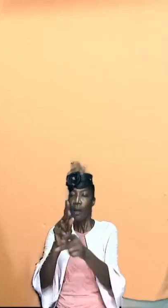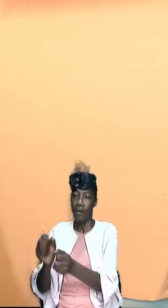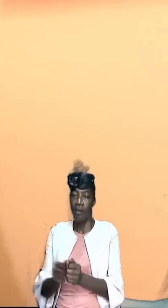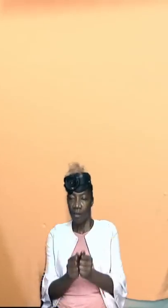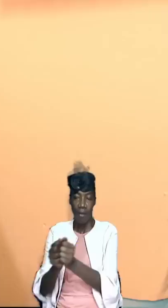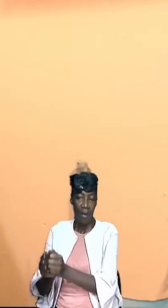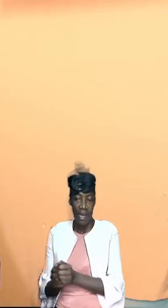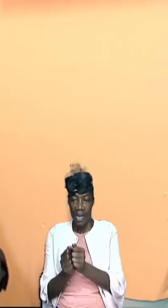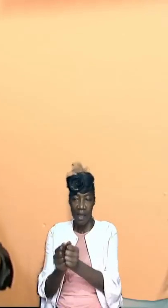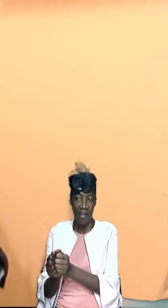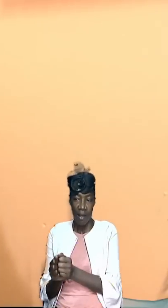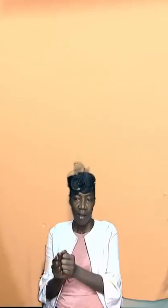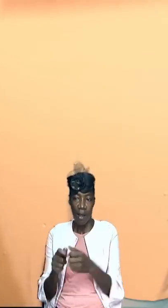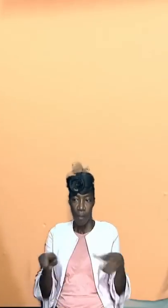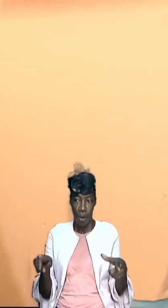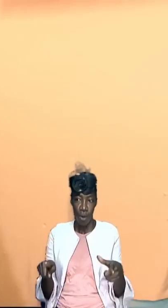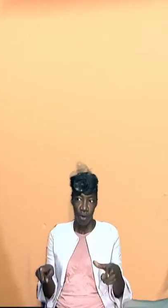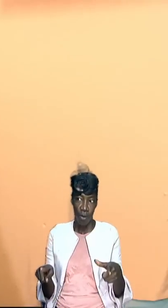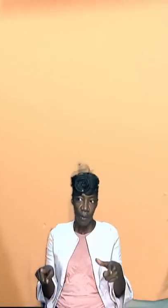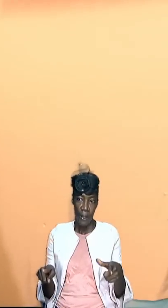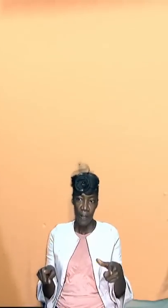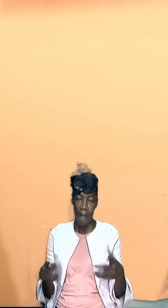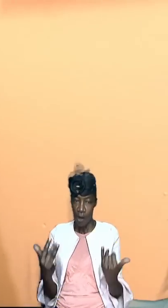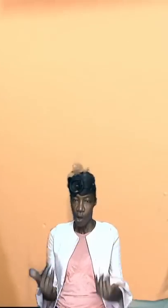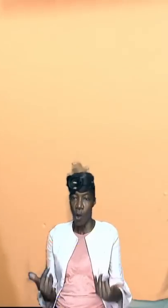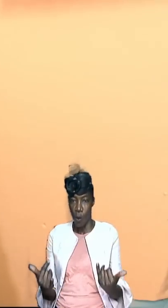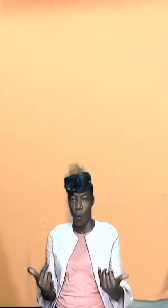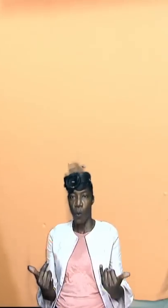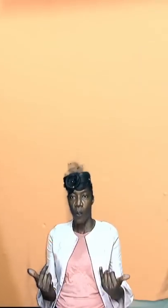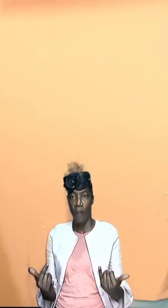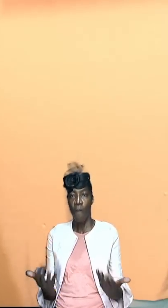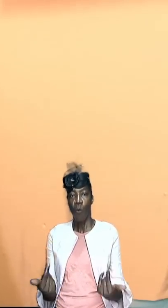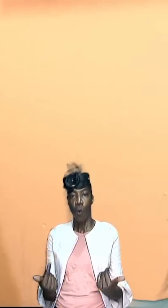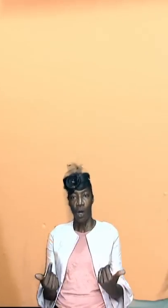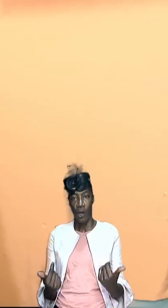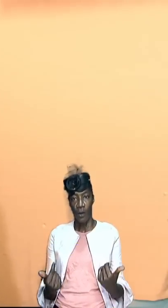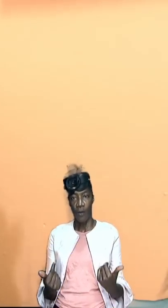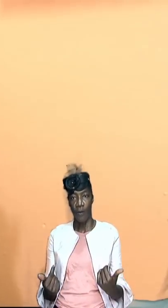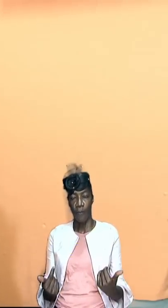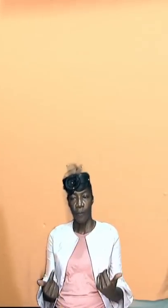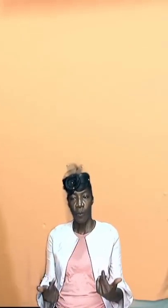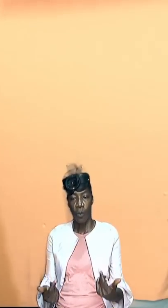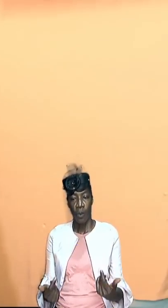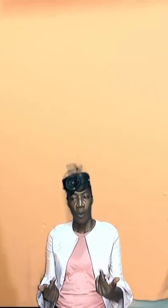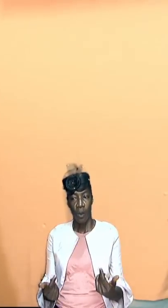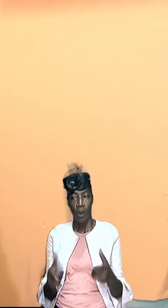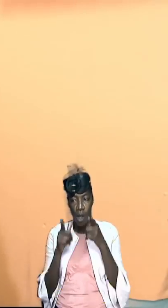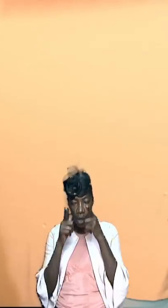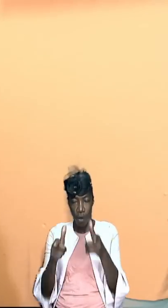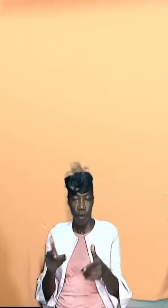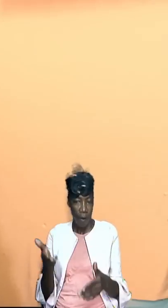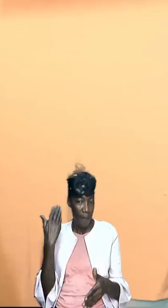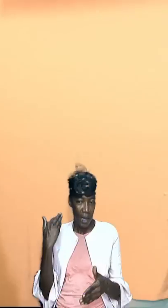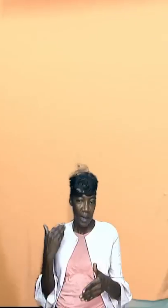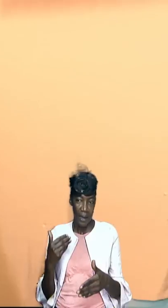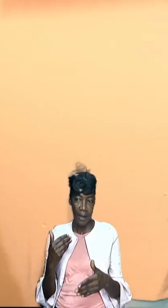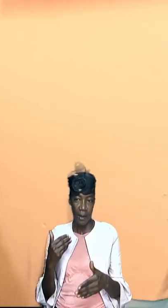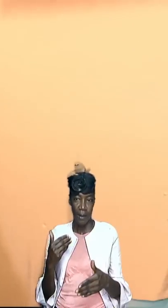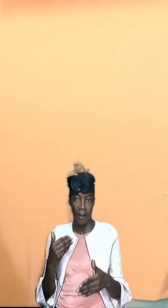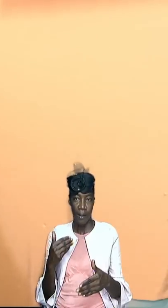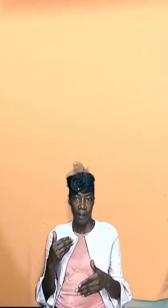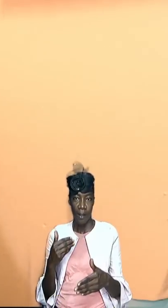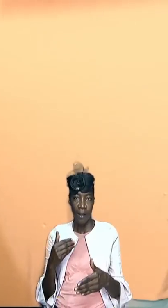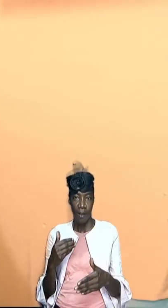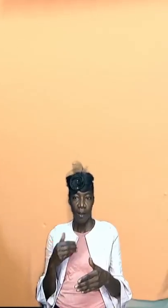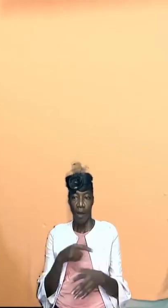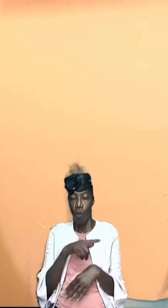and more. But at this juncture, I just want to take us back to a particular chart. It is when